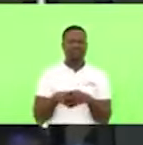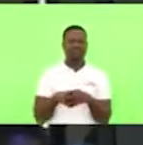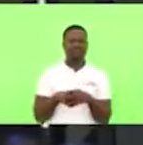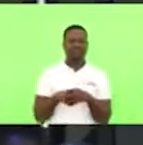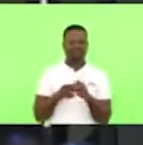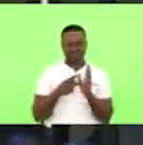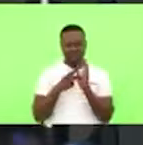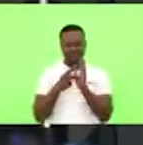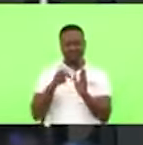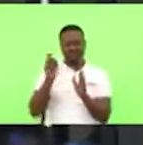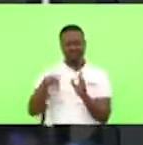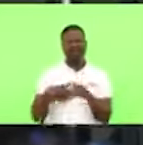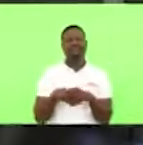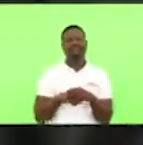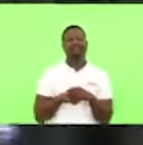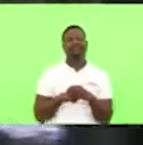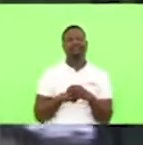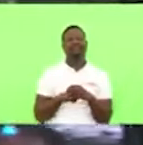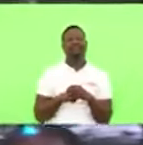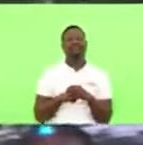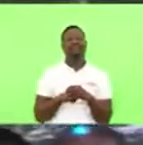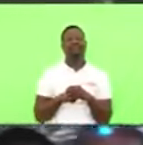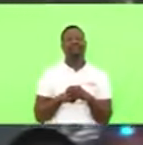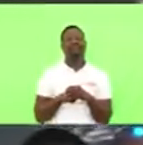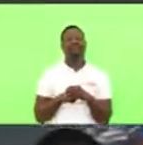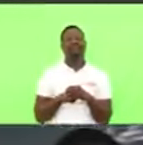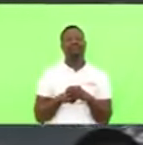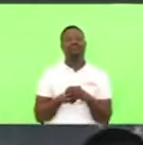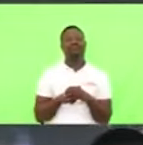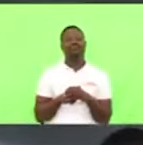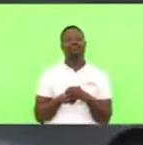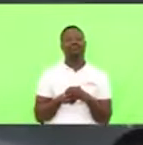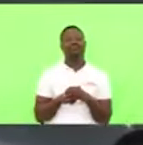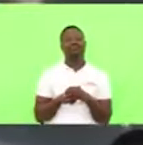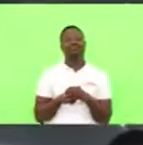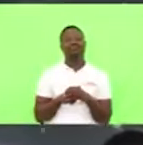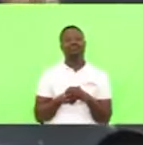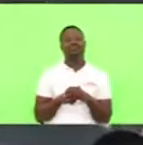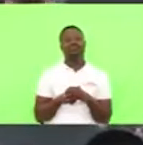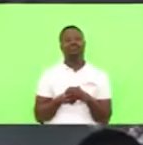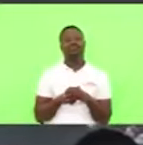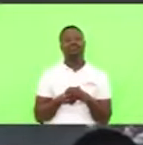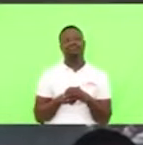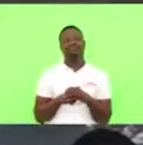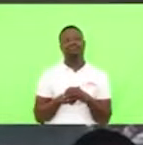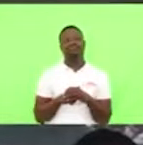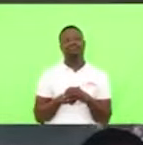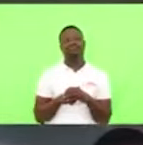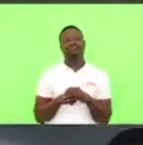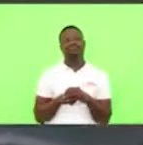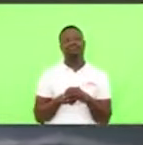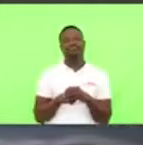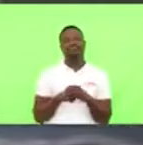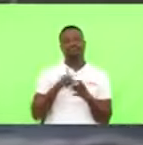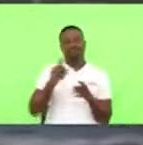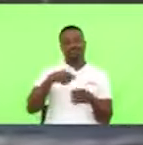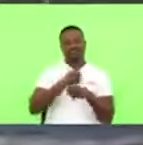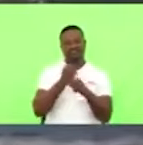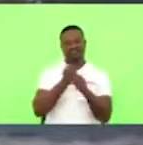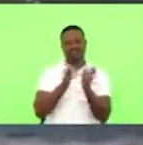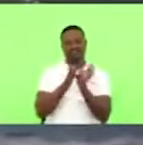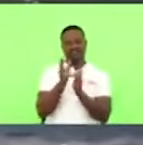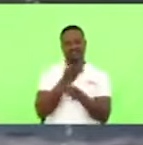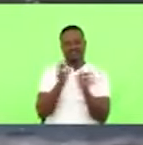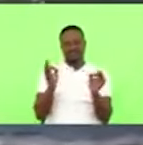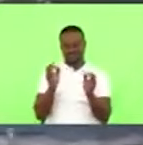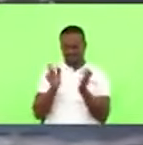Proof. Now listen. Let's bail Jesus out. He is in the